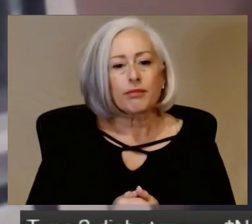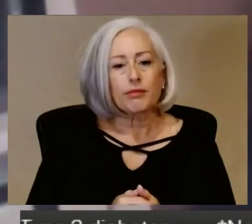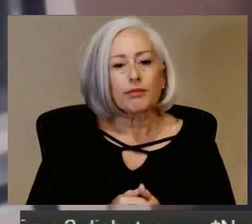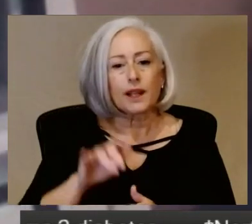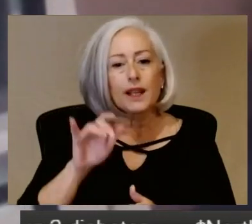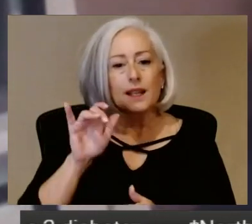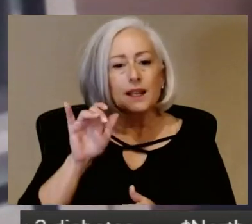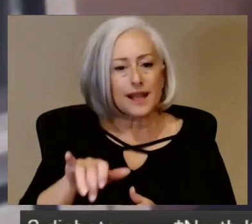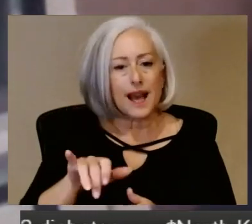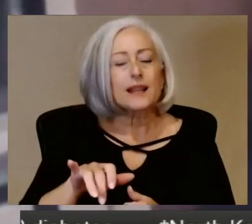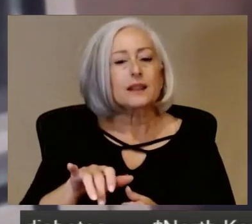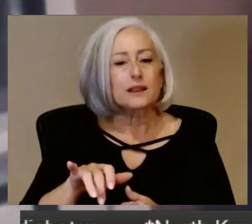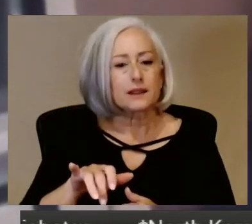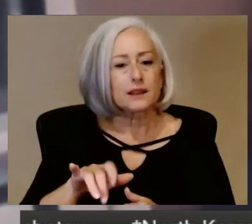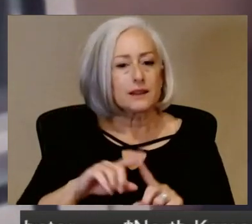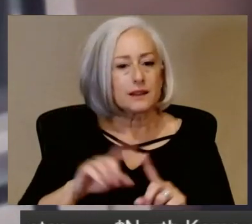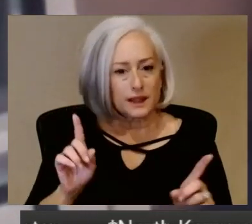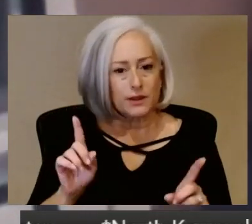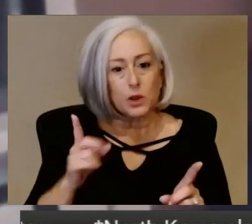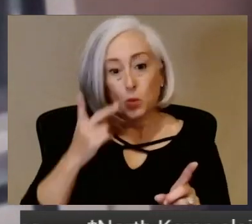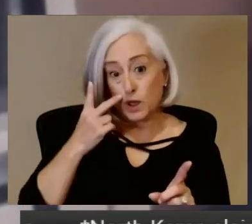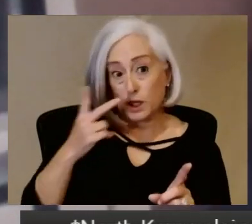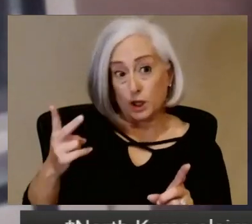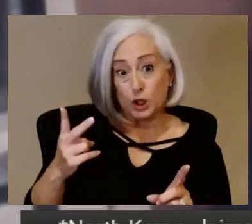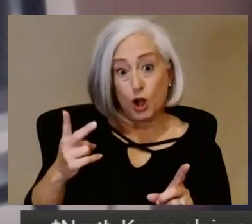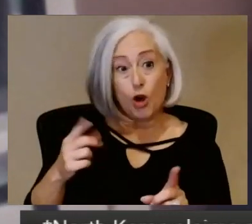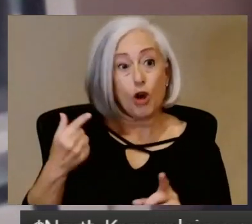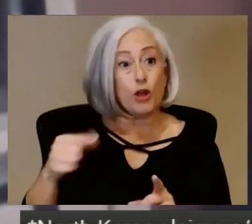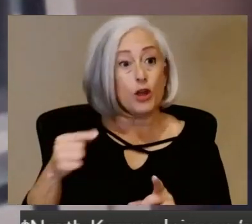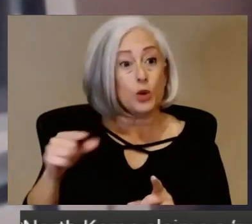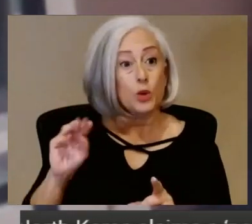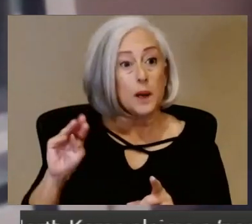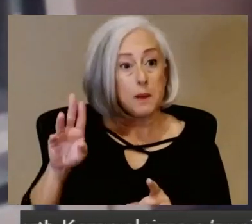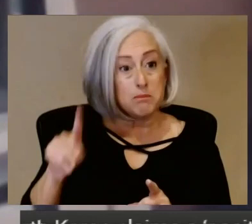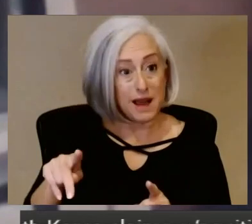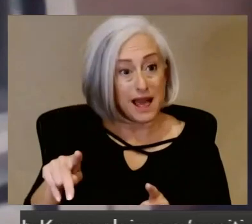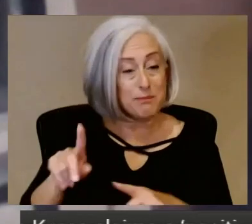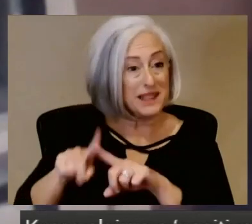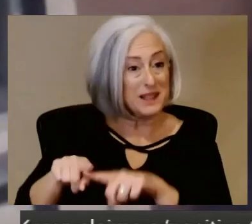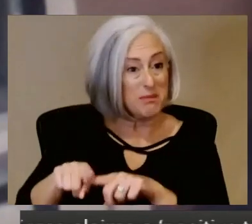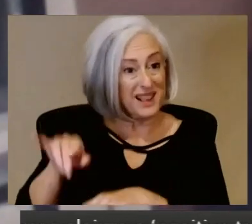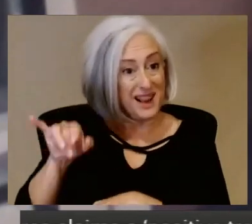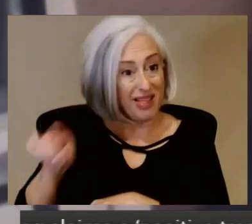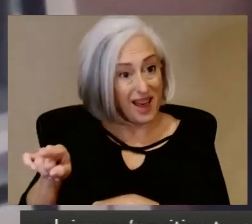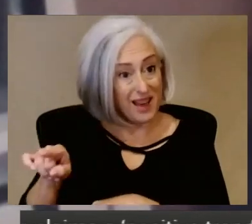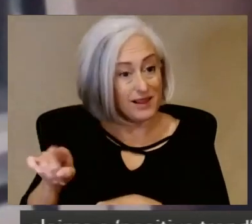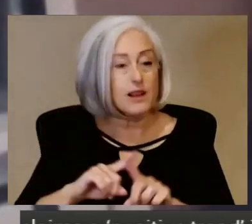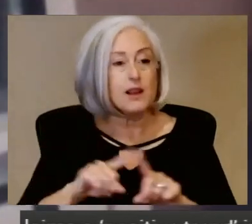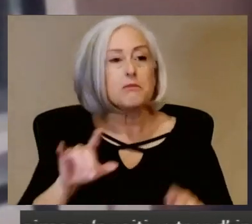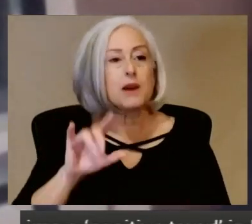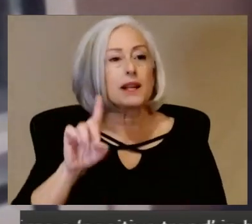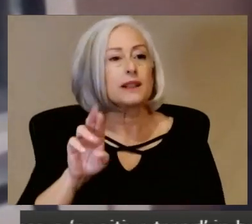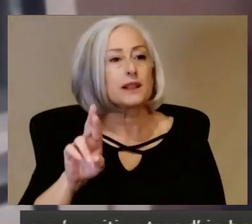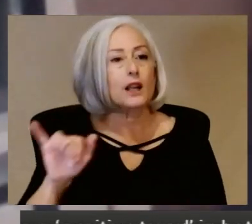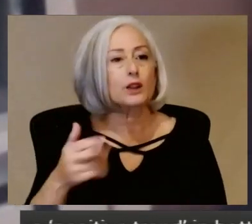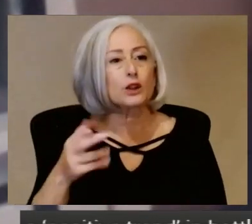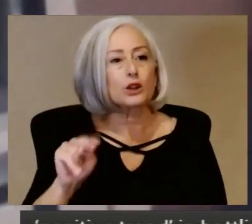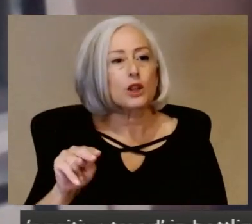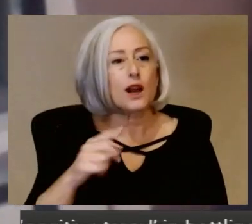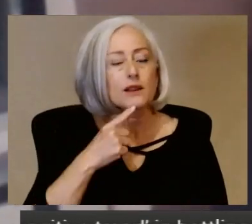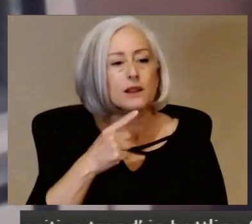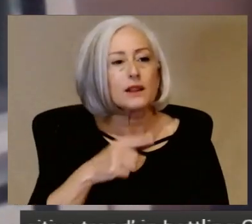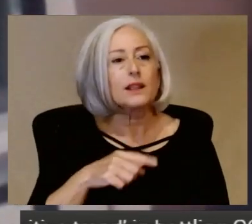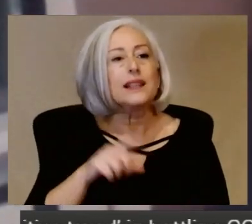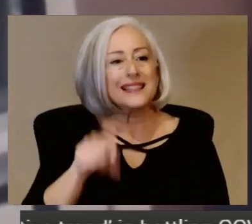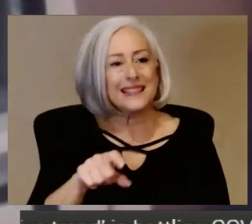Previously we've seen a lot of dependence on that green map that we showed earlier. And instead what he's suggesting is that we probably need to start paying more attention to the